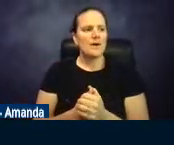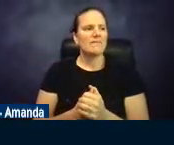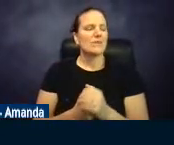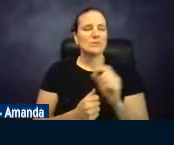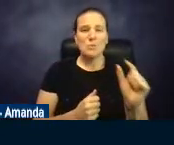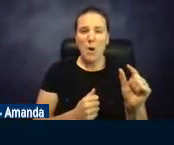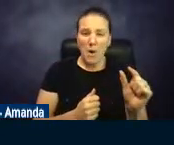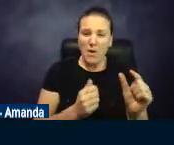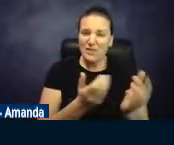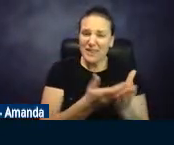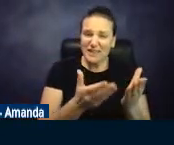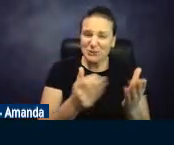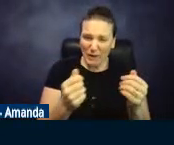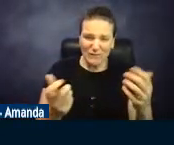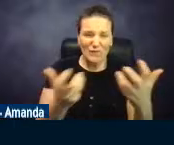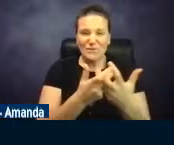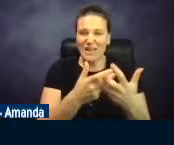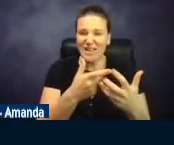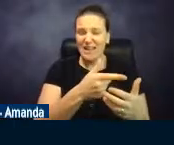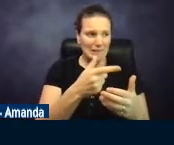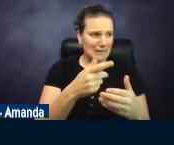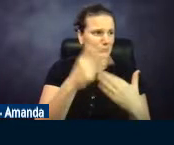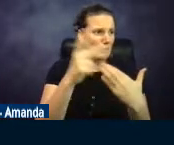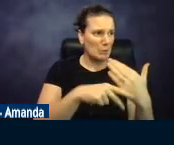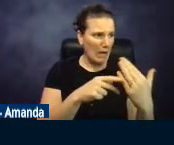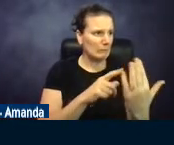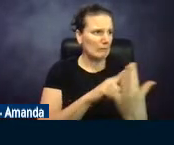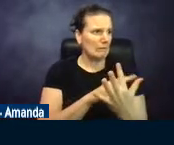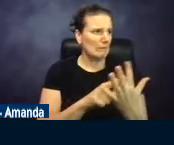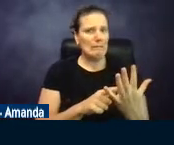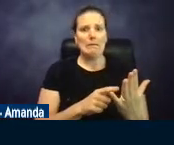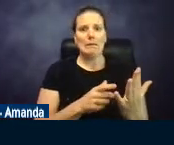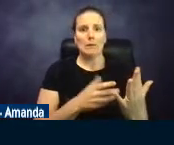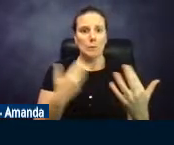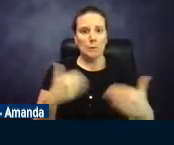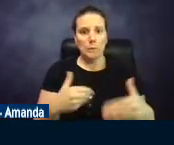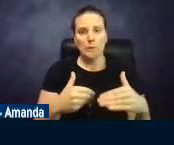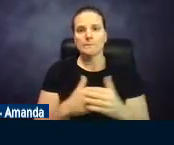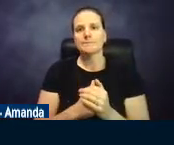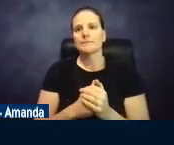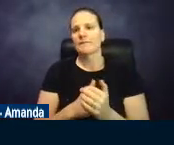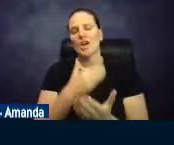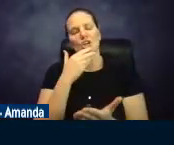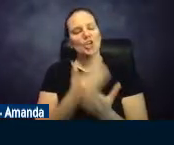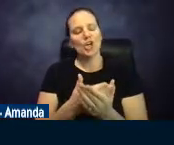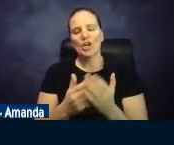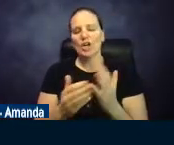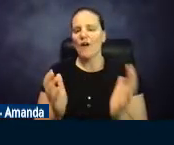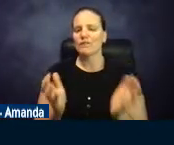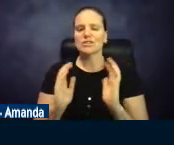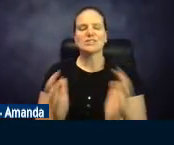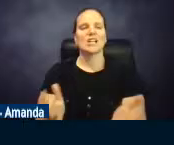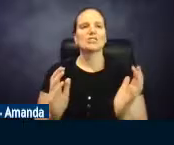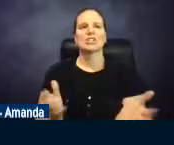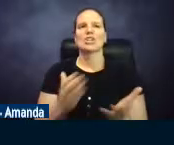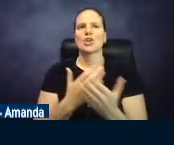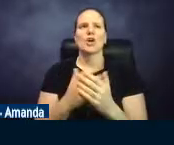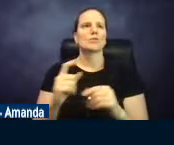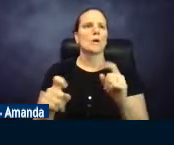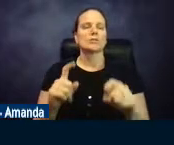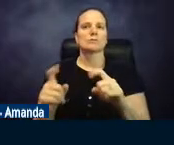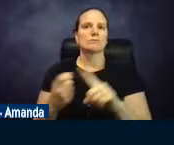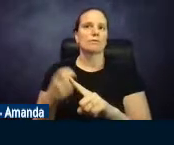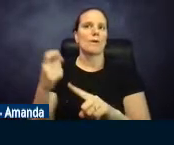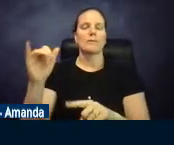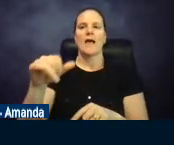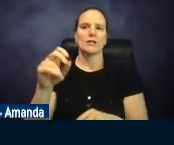that we have to fit this program in. So very, very good conversations, good questions that came out of that